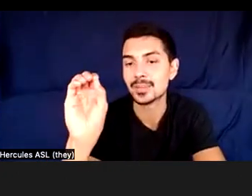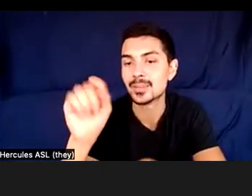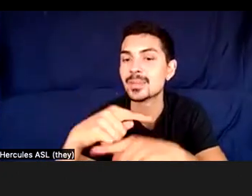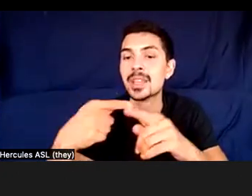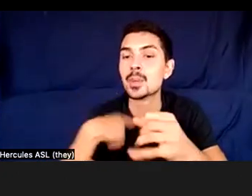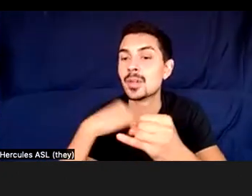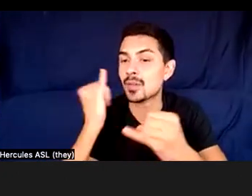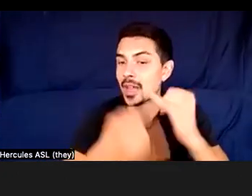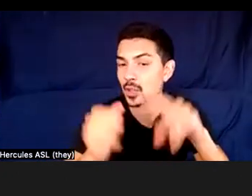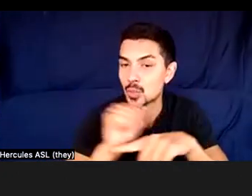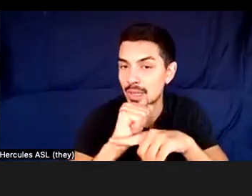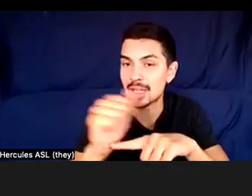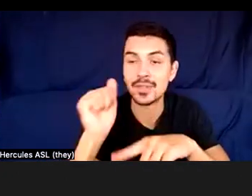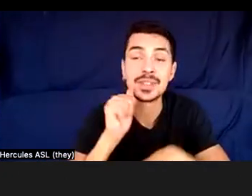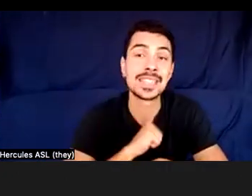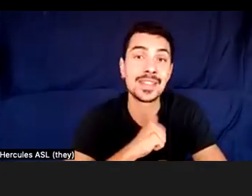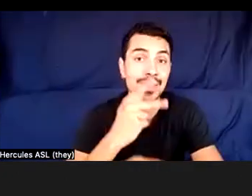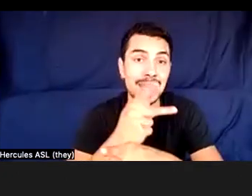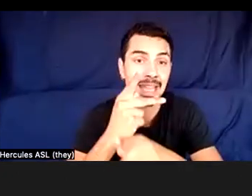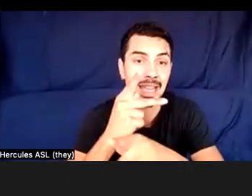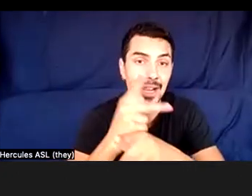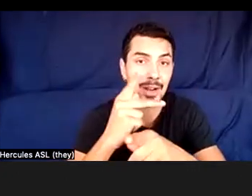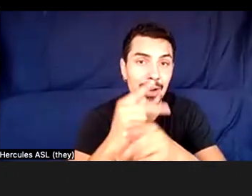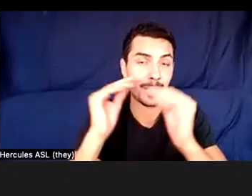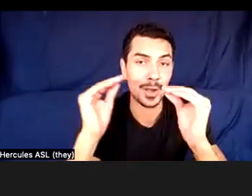module. Okay?